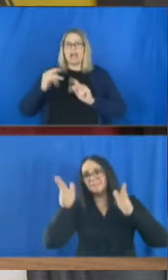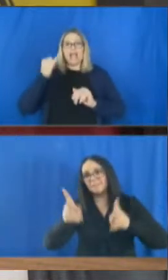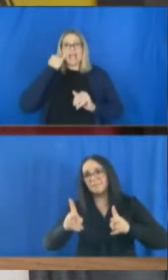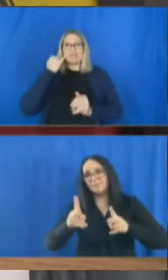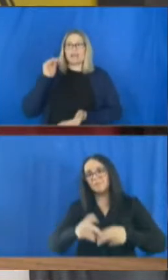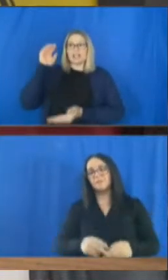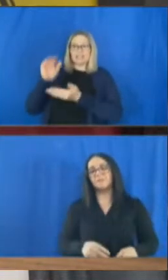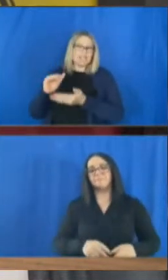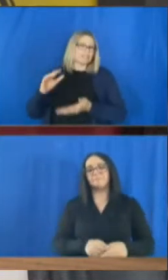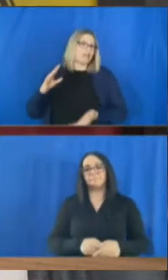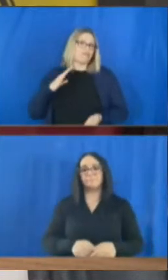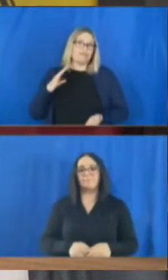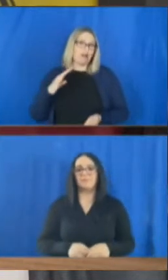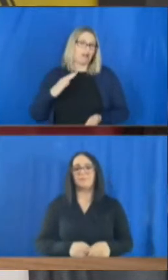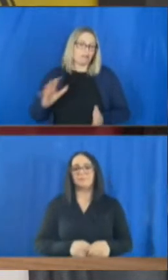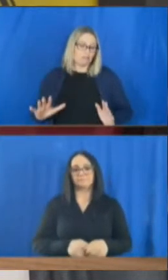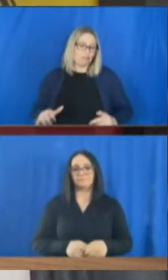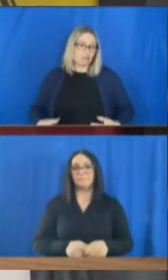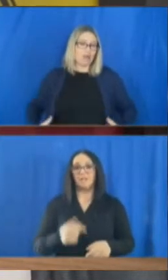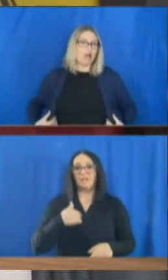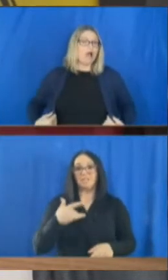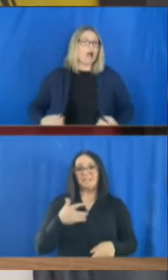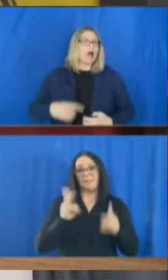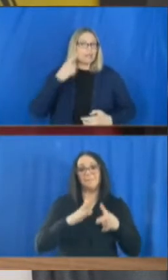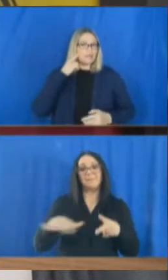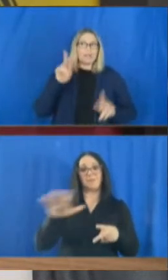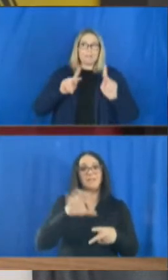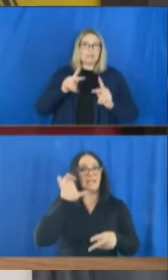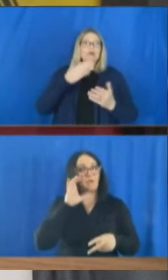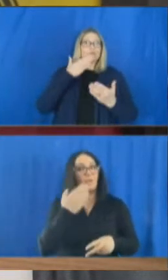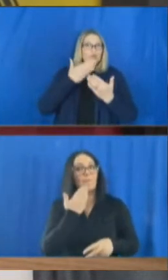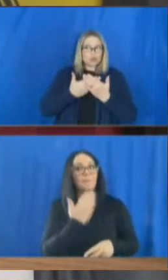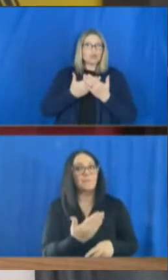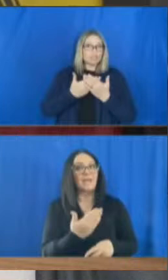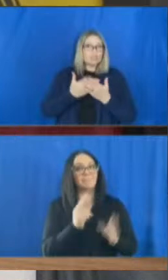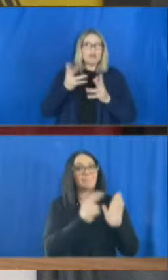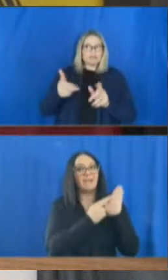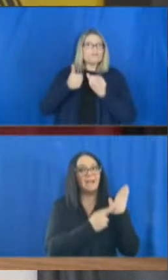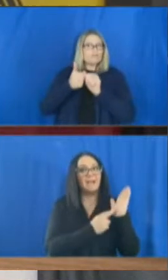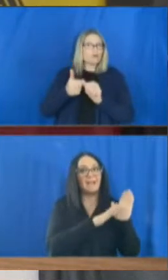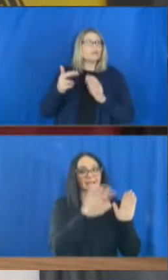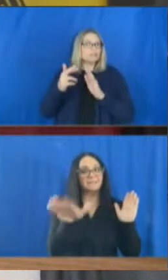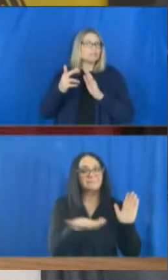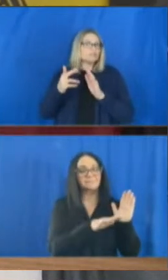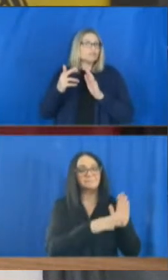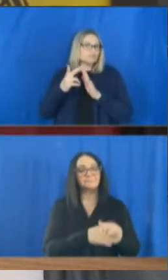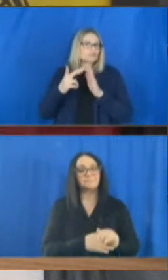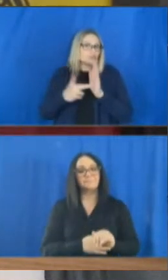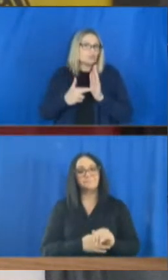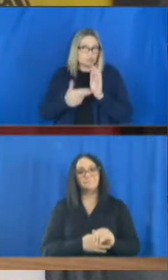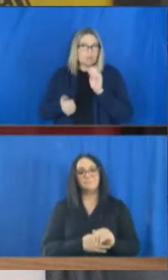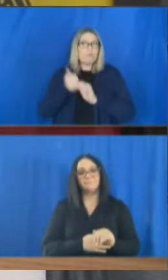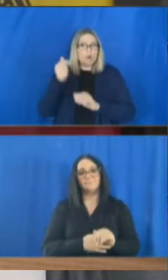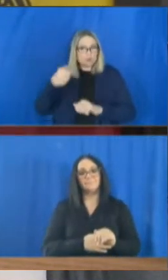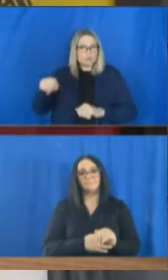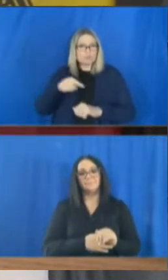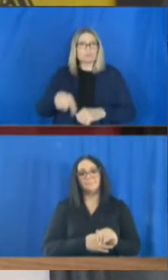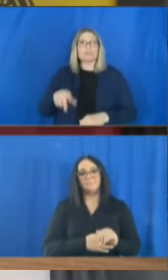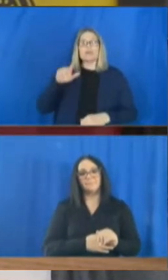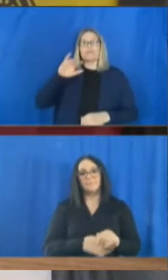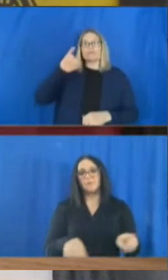of businesses, et cetera, being compliant at about a rate of 98% was the latest number they